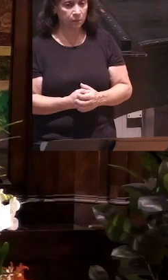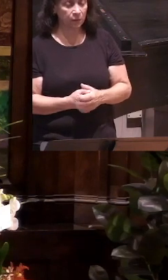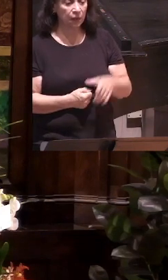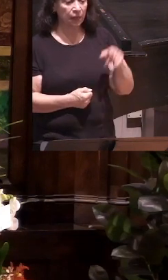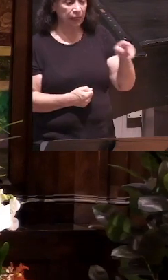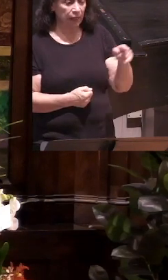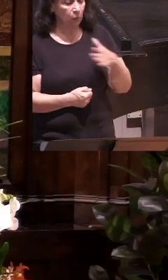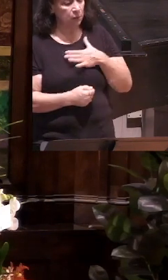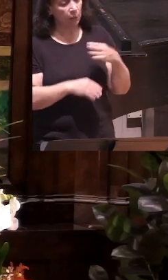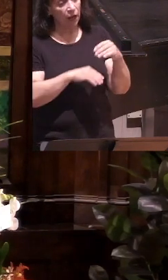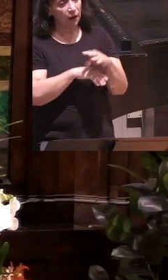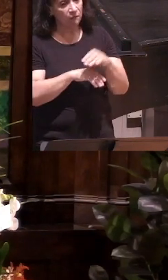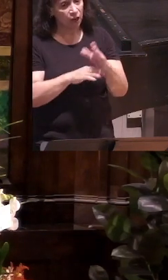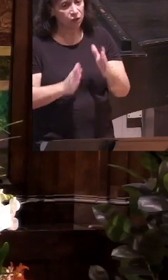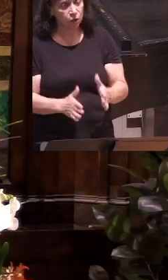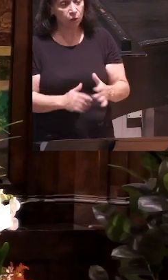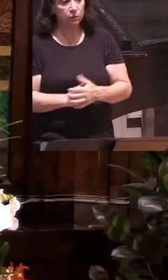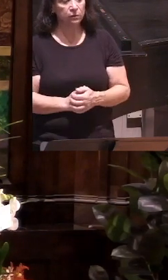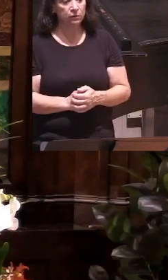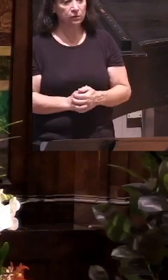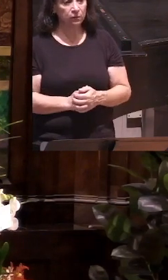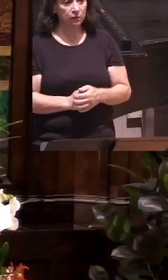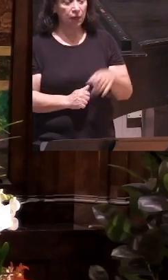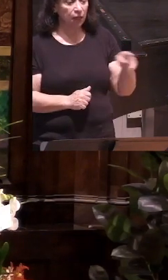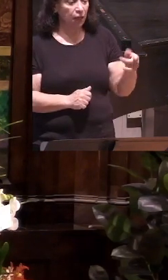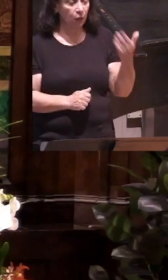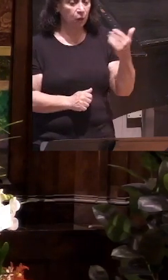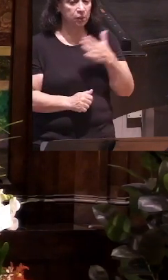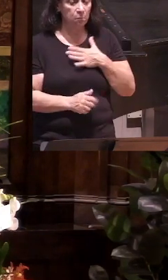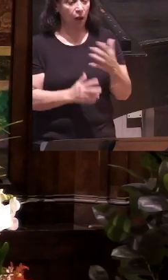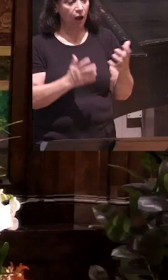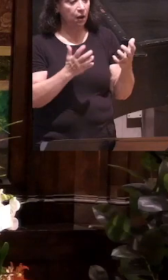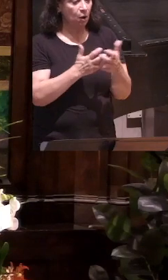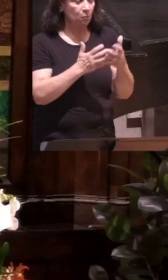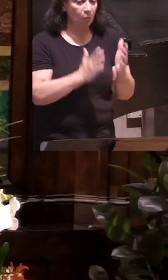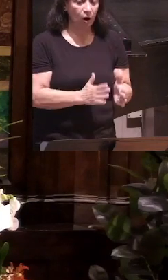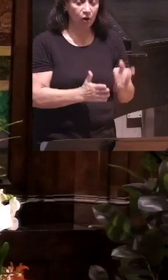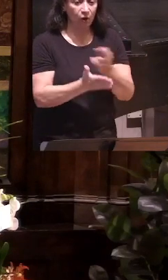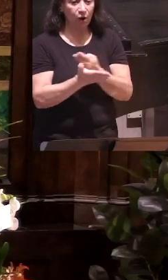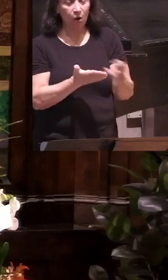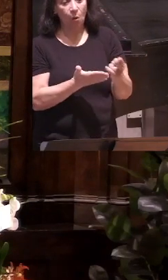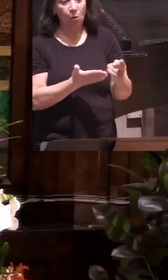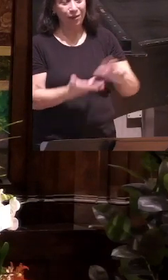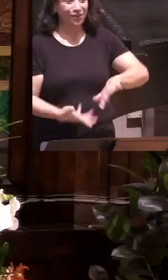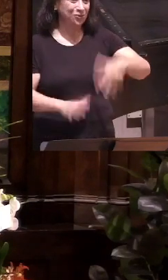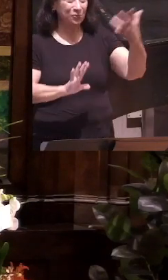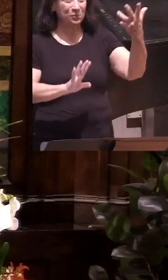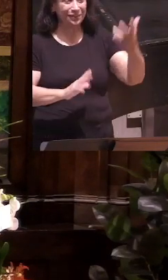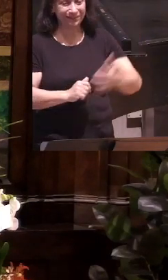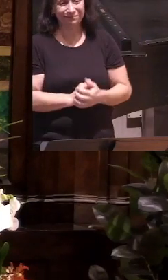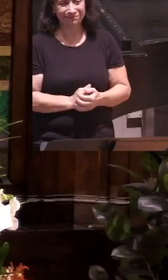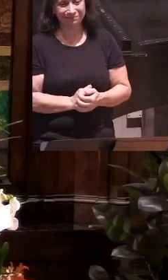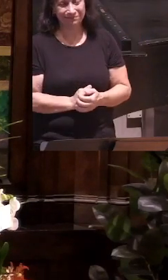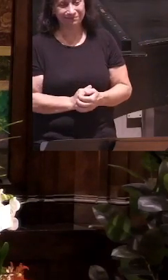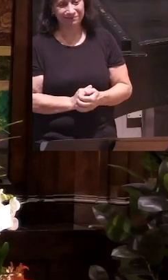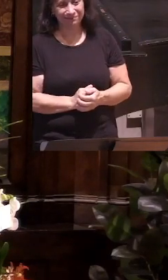He was my advisor. He was my partner in holy disruption.